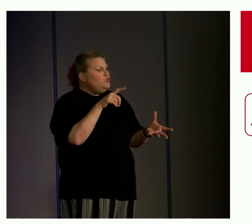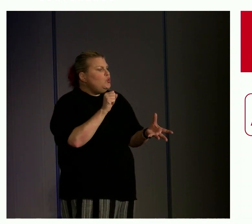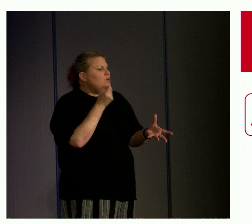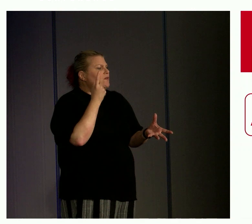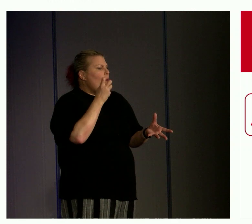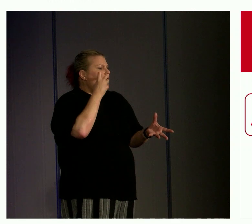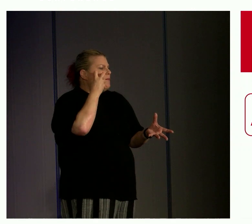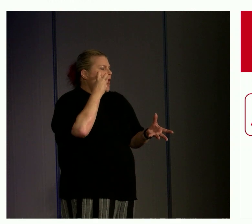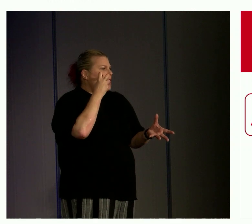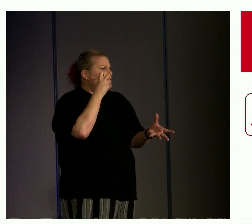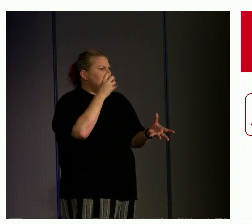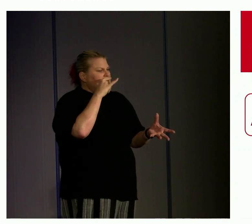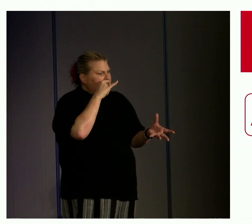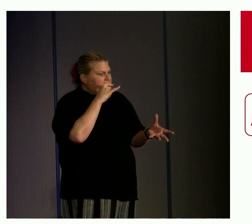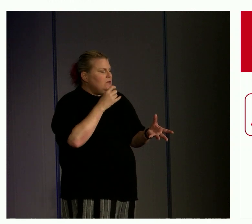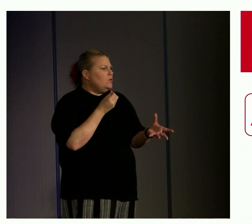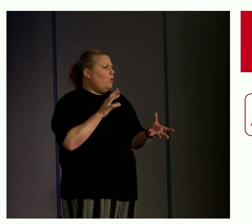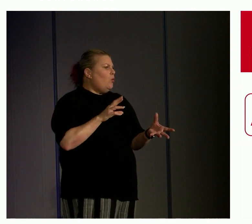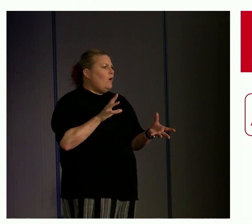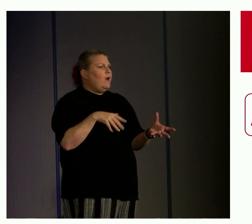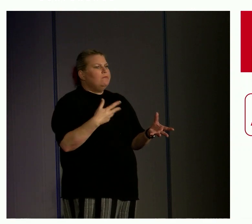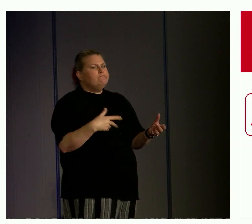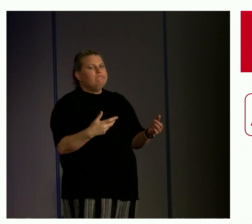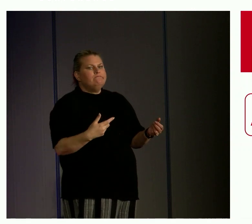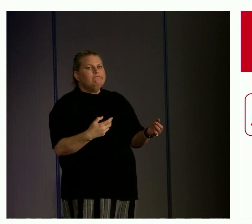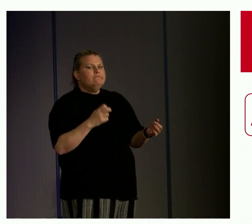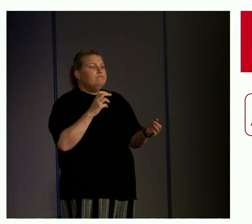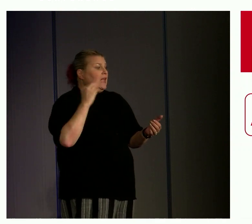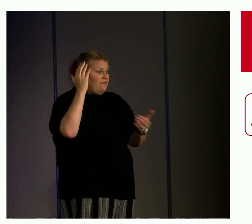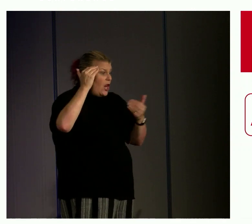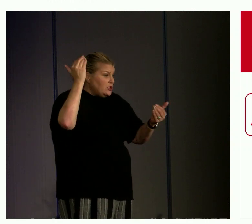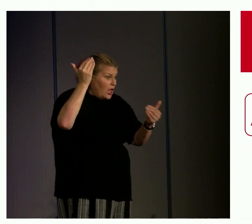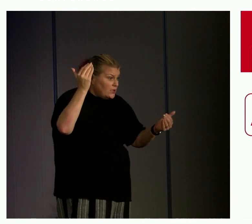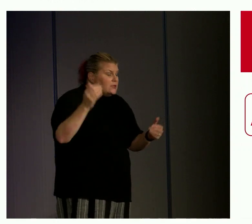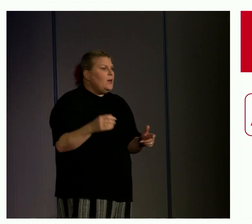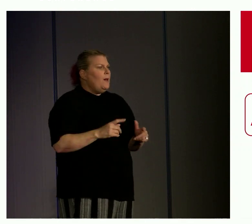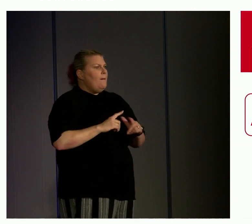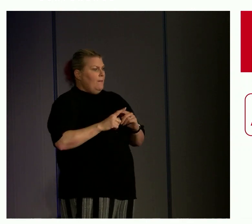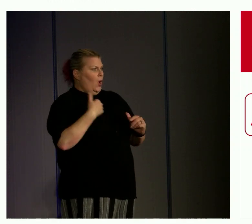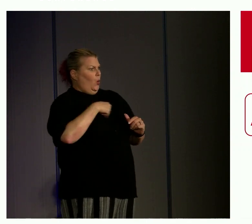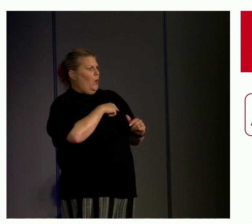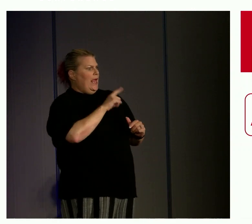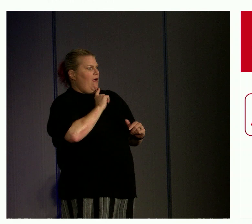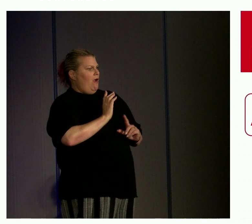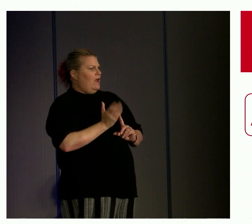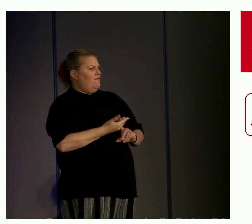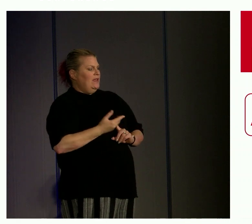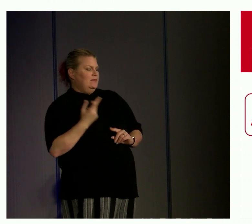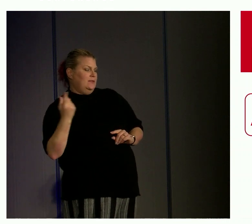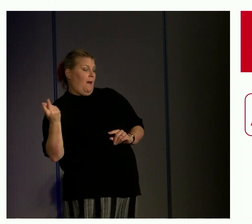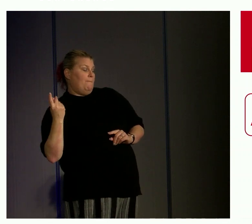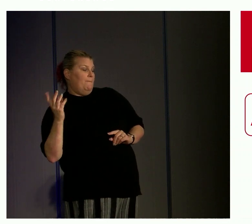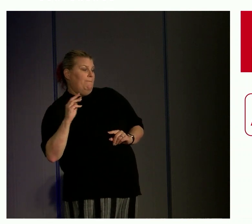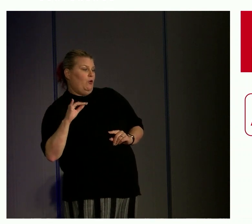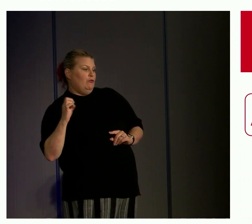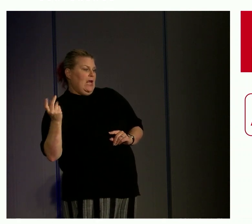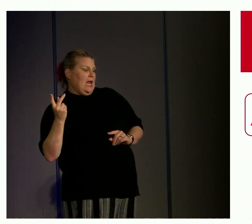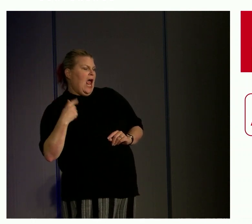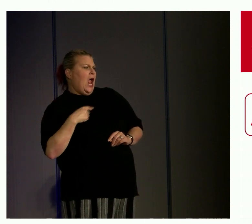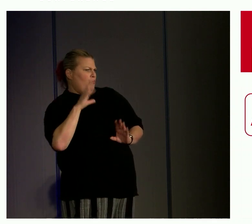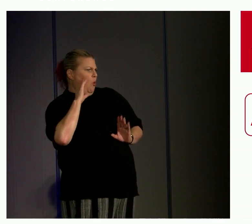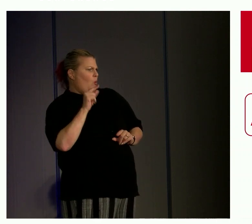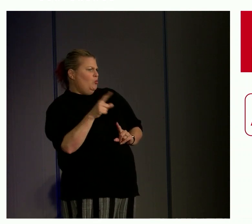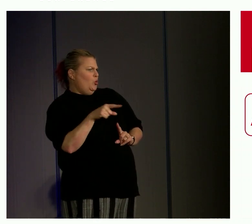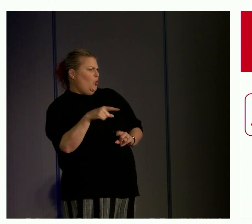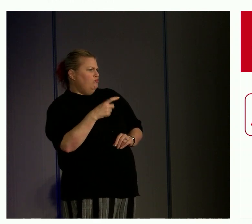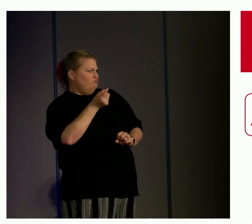for blind kids or even adults. But we are convinced, Mary and I hope you are convinced